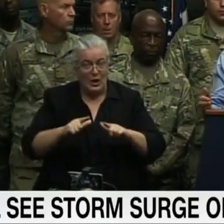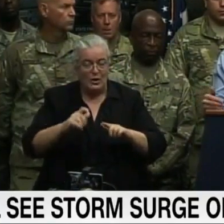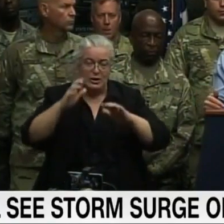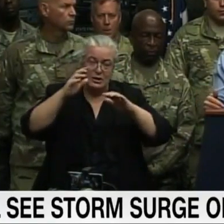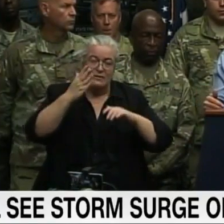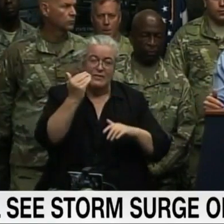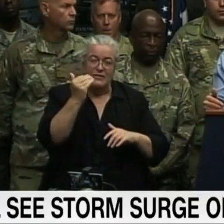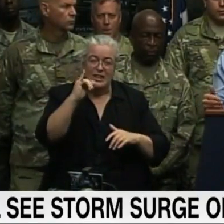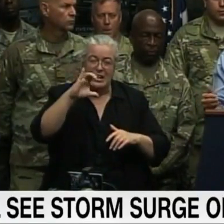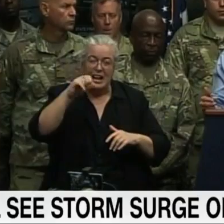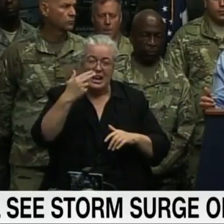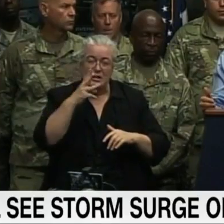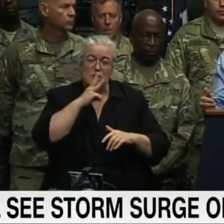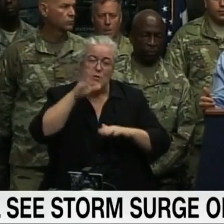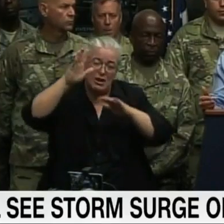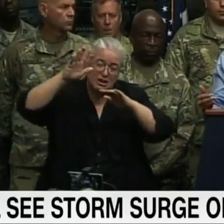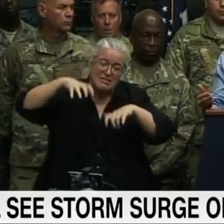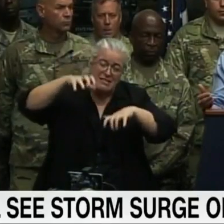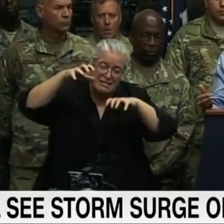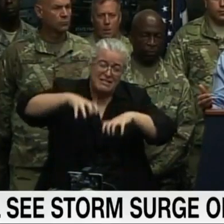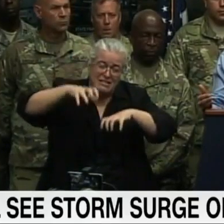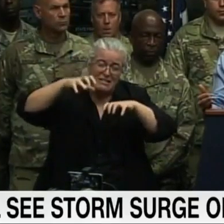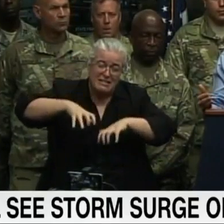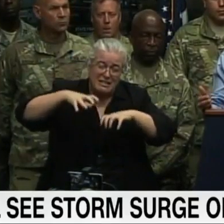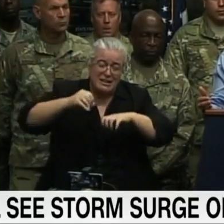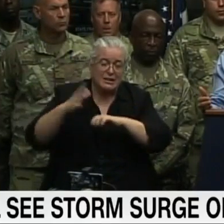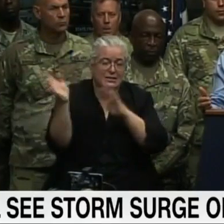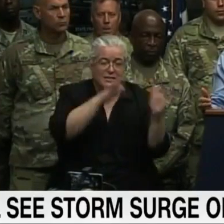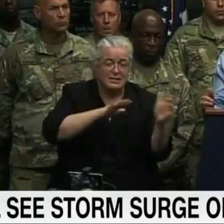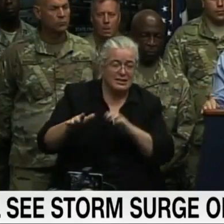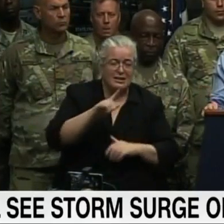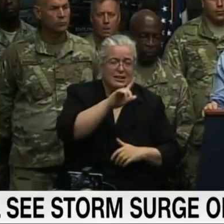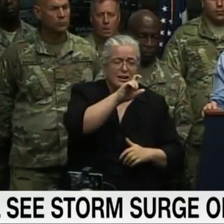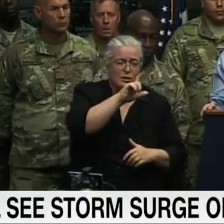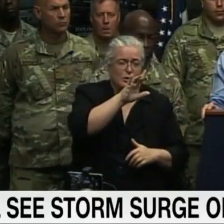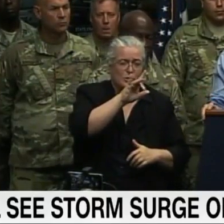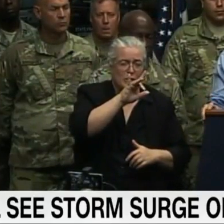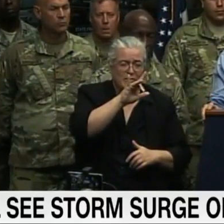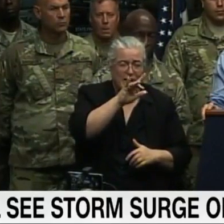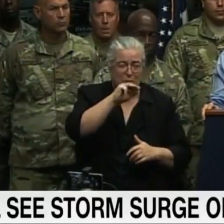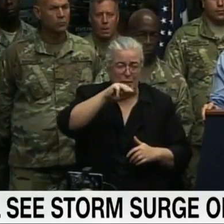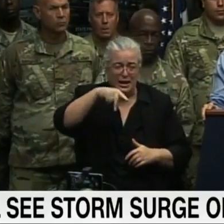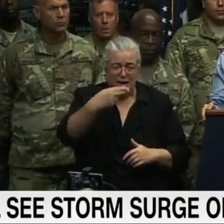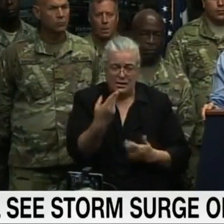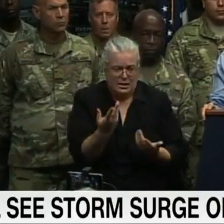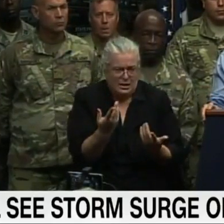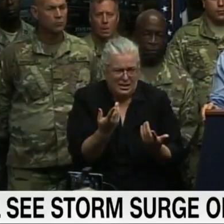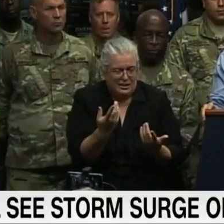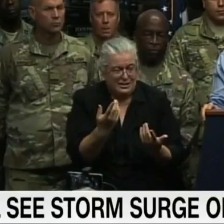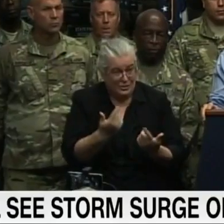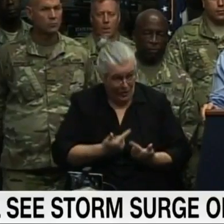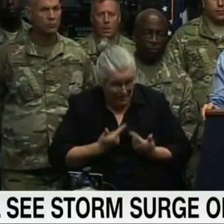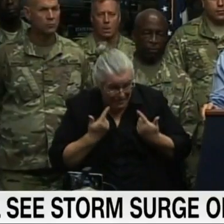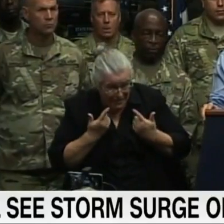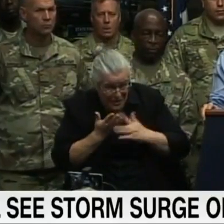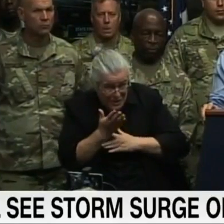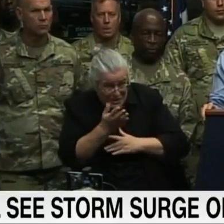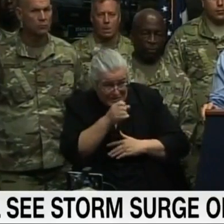rain. You're going to have 125 to 150 miles an hour winds. I mean, how is anybody going to survive this? So